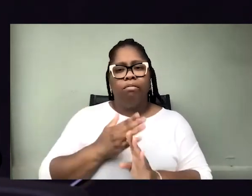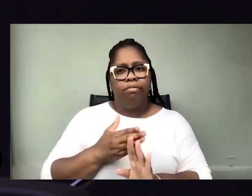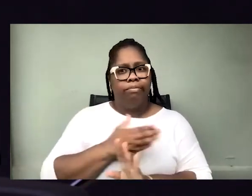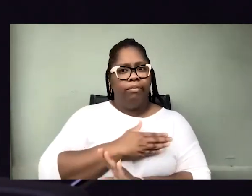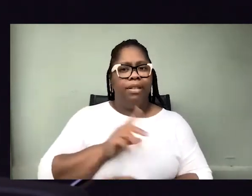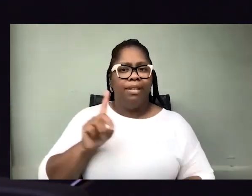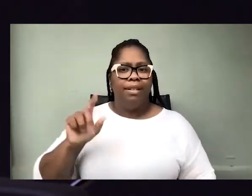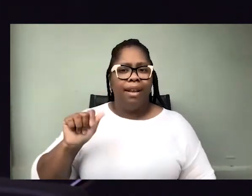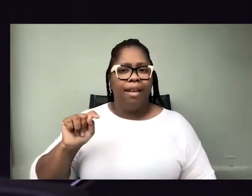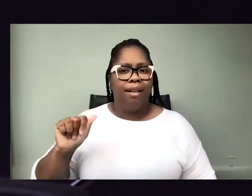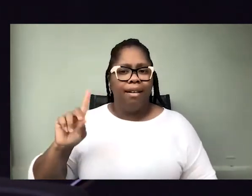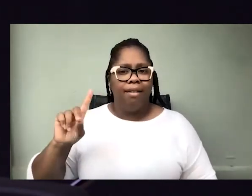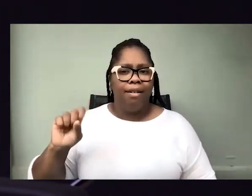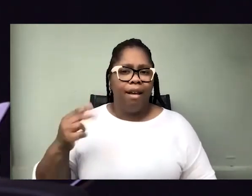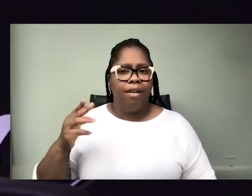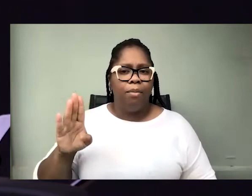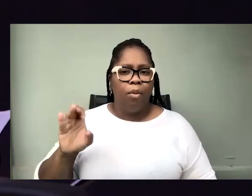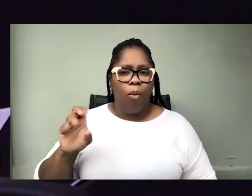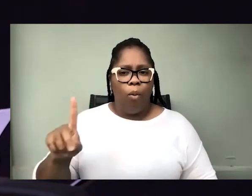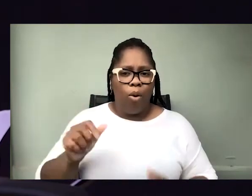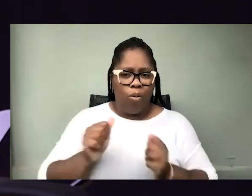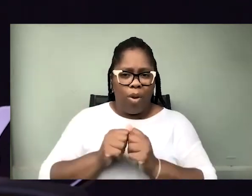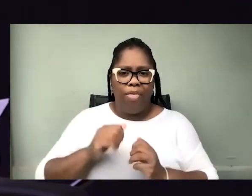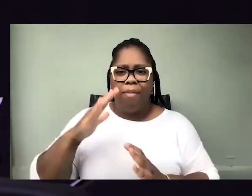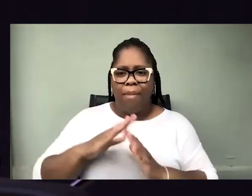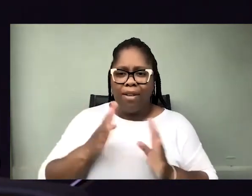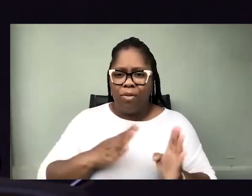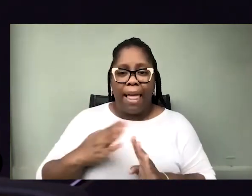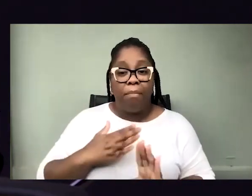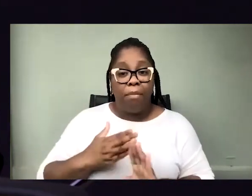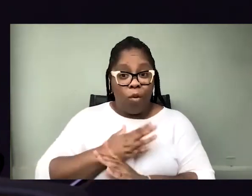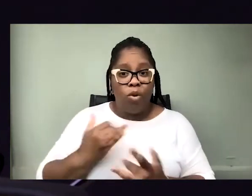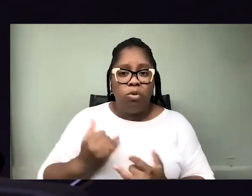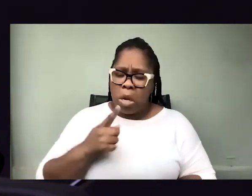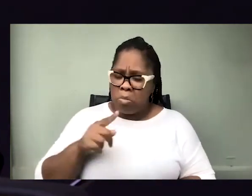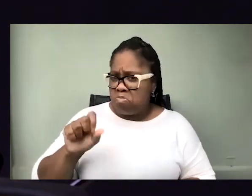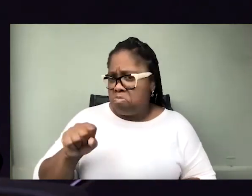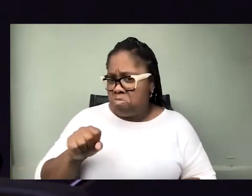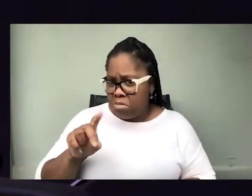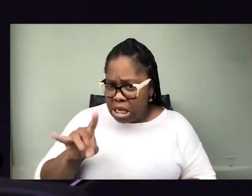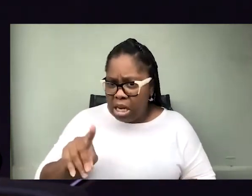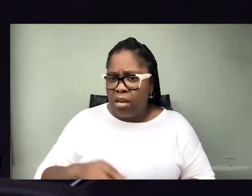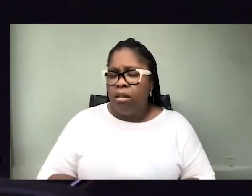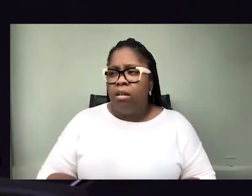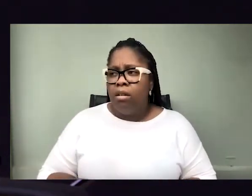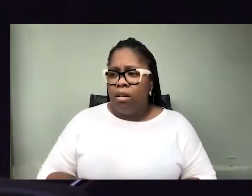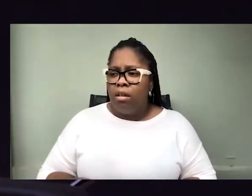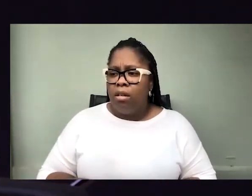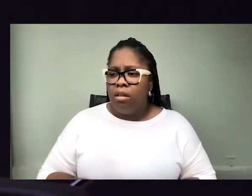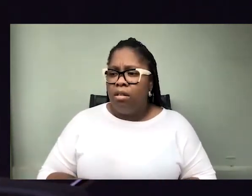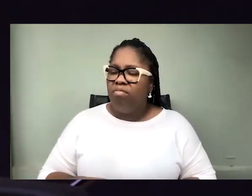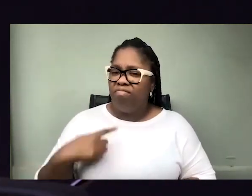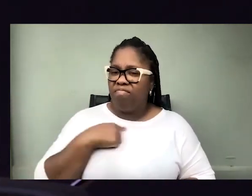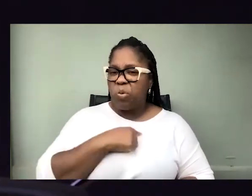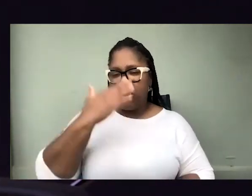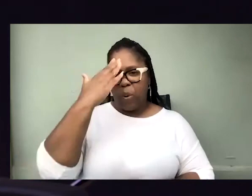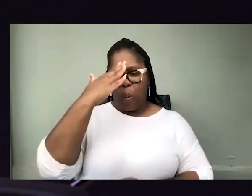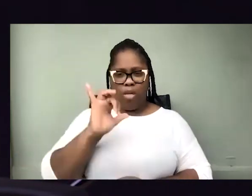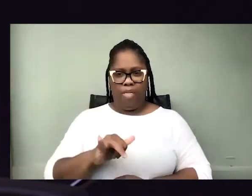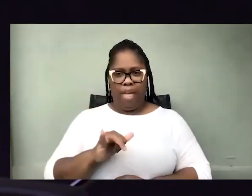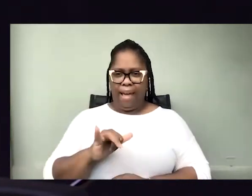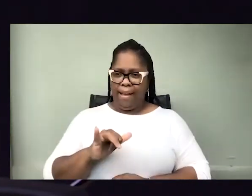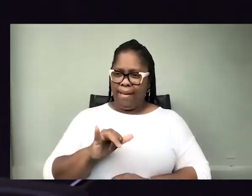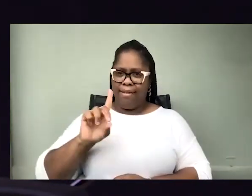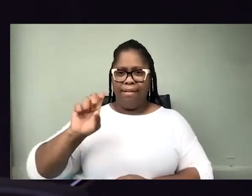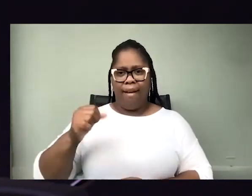data dashboard through the master plan prior to today, and we know that it will become a very